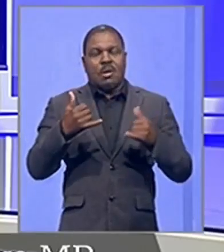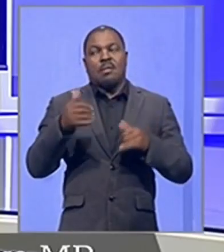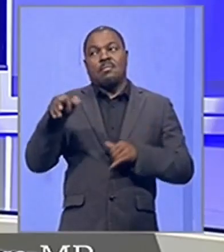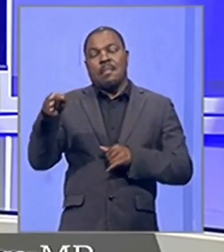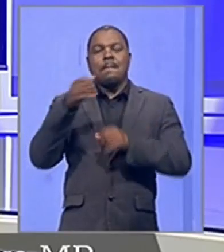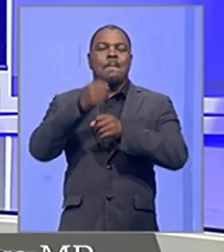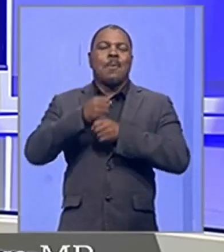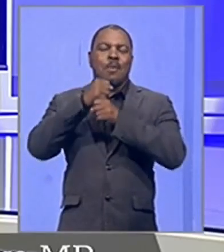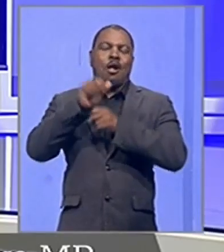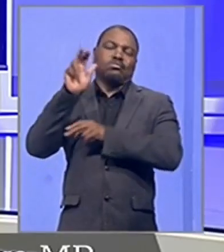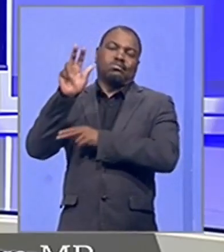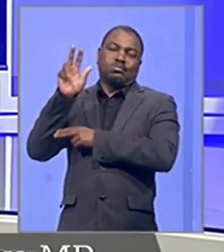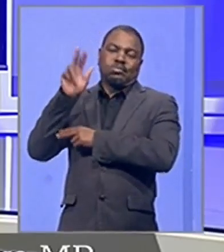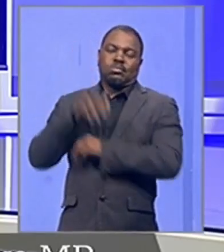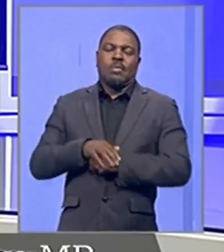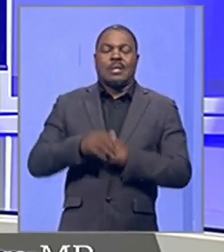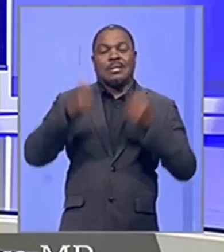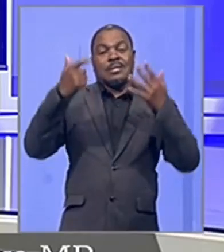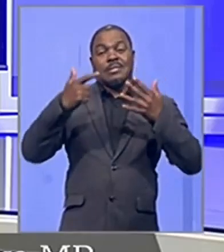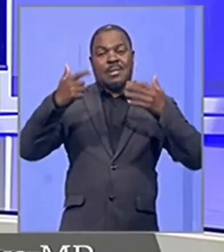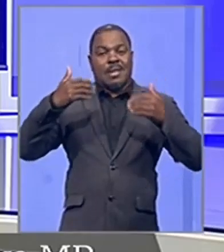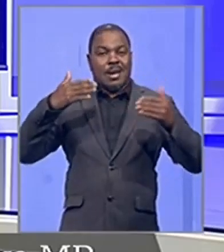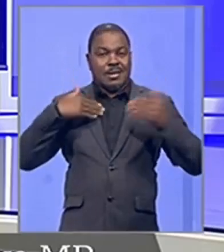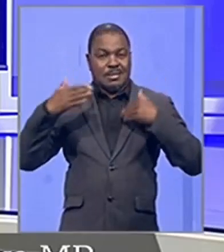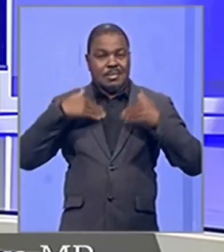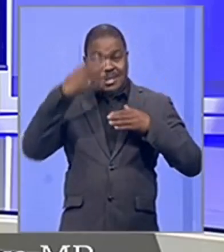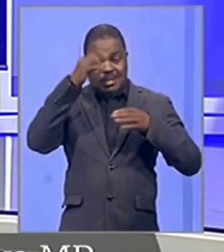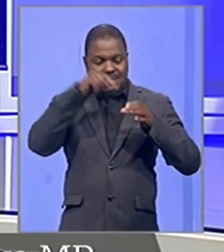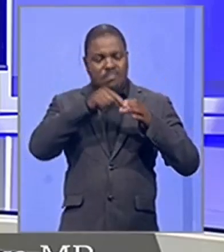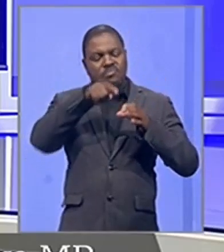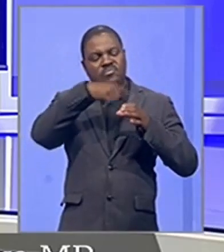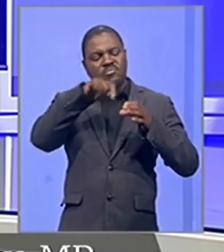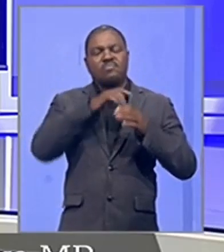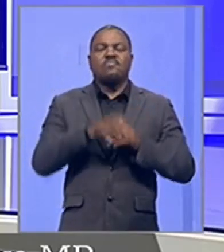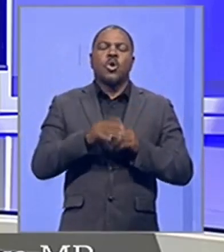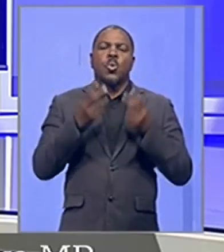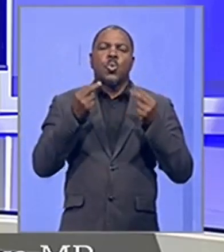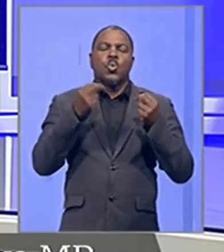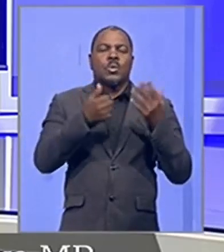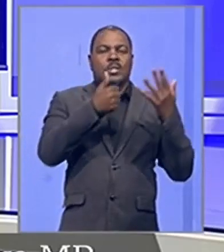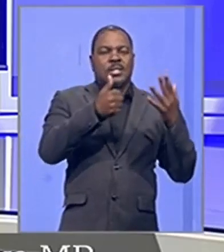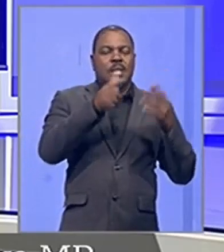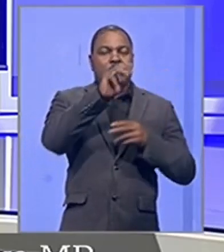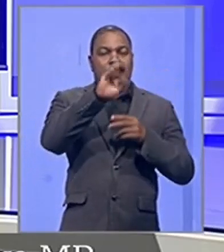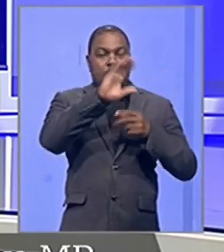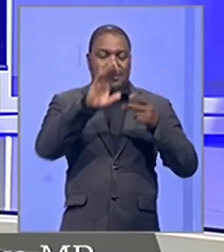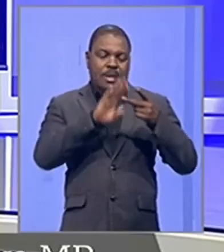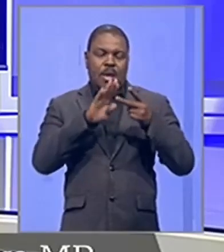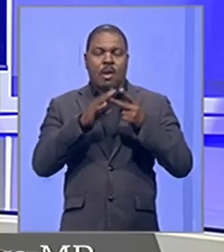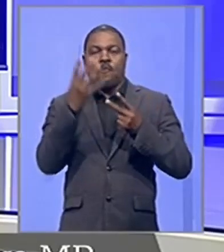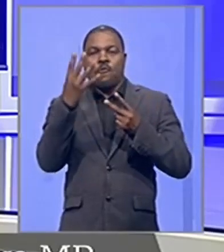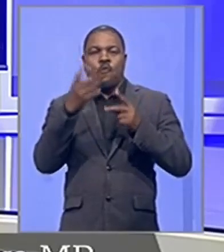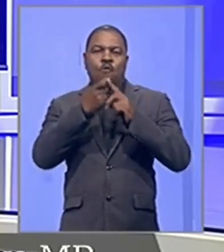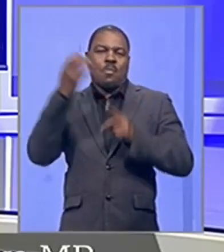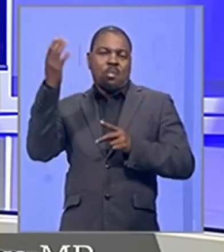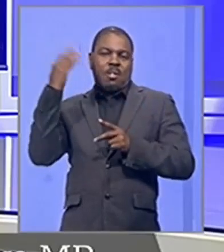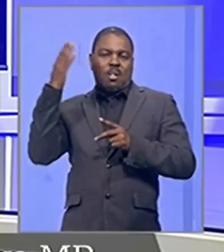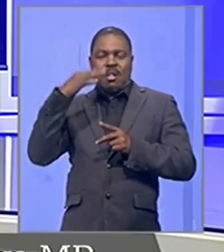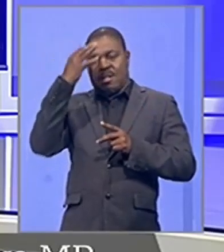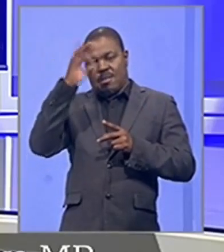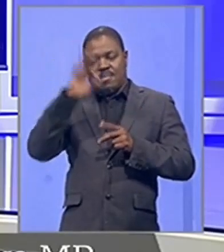Mbombela. Mmušo wa taolo ya bošupa o na le malekgotlaphethiši a maswa a tshela le ba bane go tšwa pušong